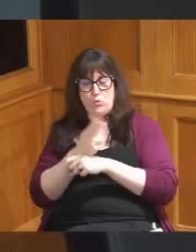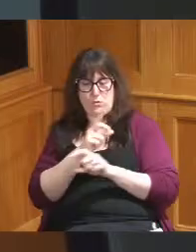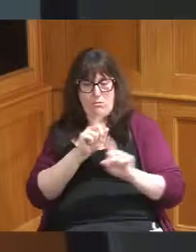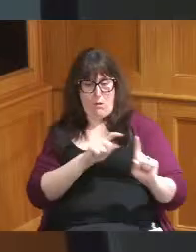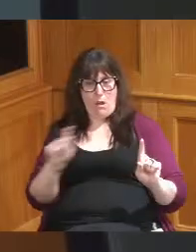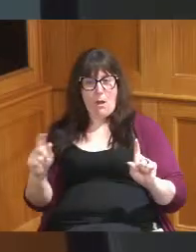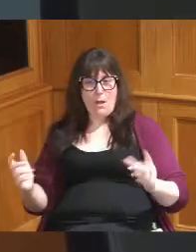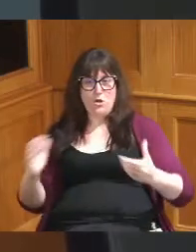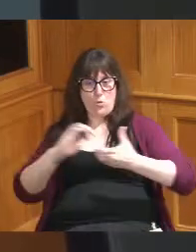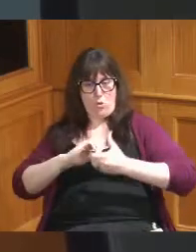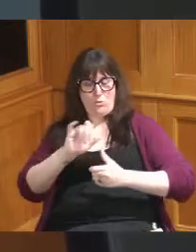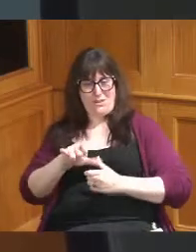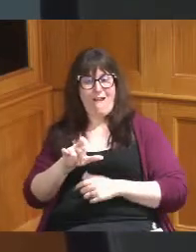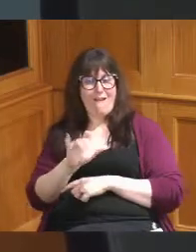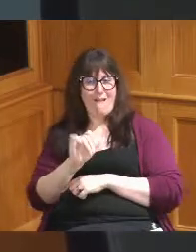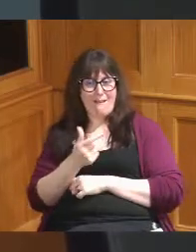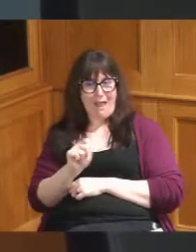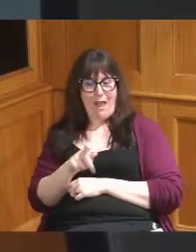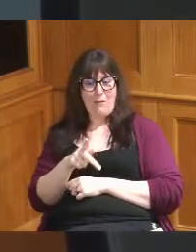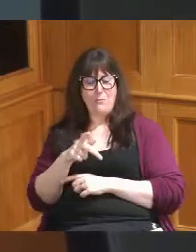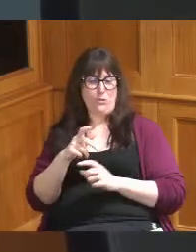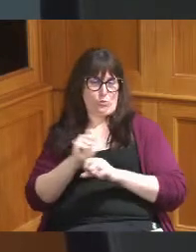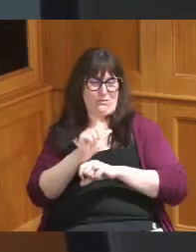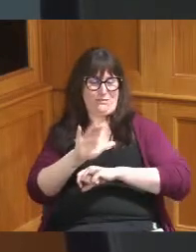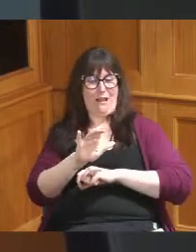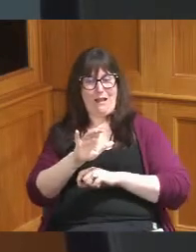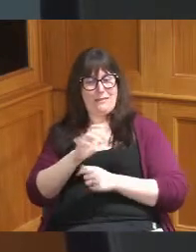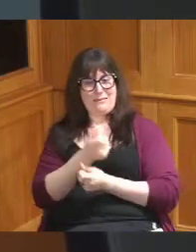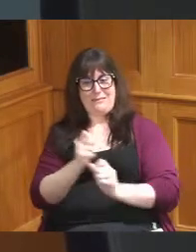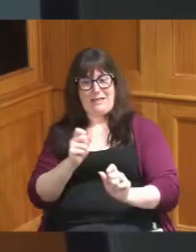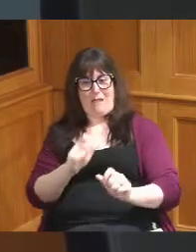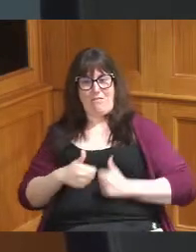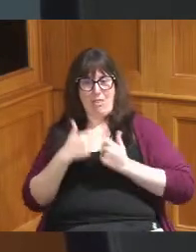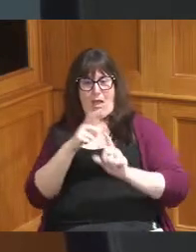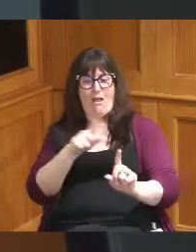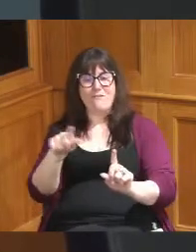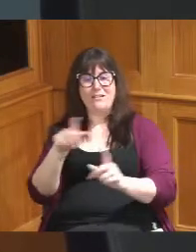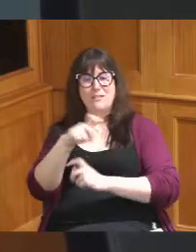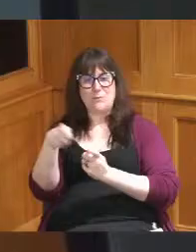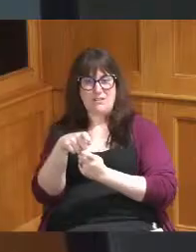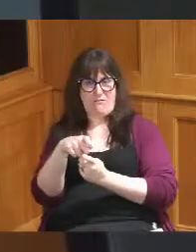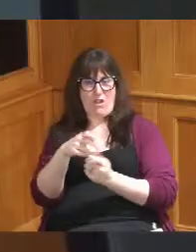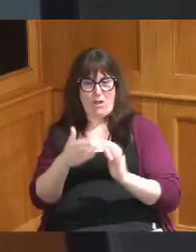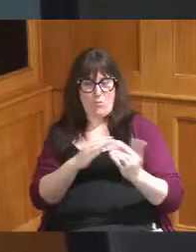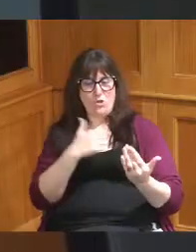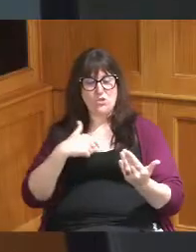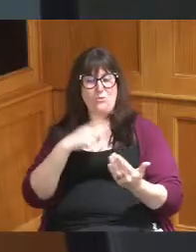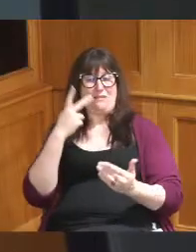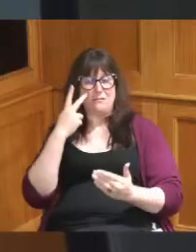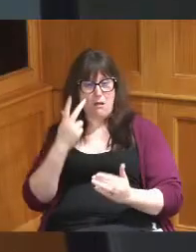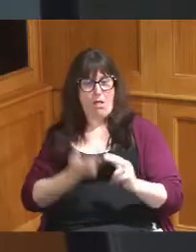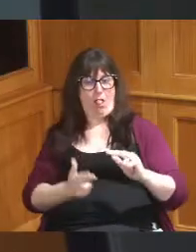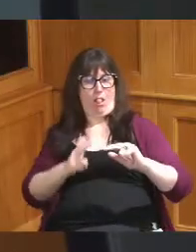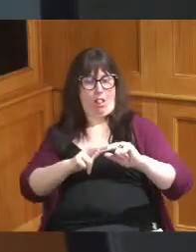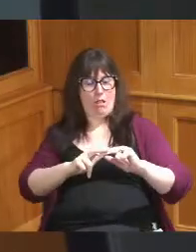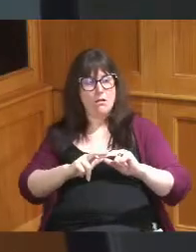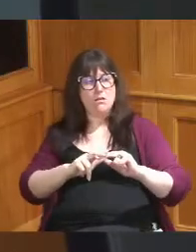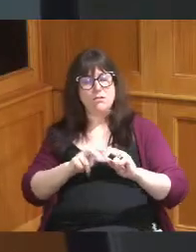Closing the Health Gap to help us message out to save lives in particular communities where we were seeing those kinds of increases. So I